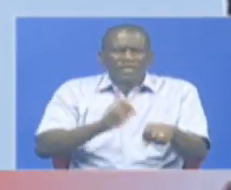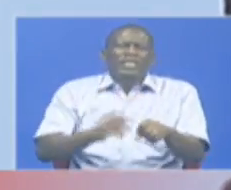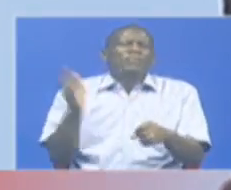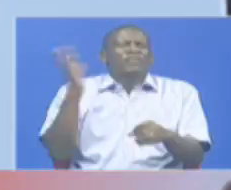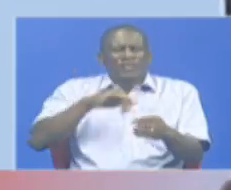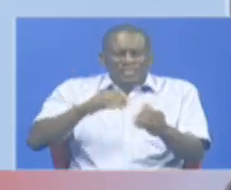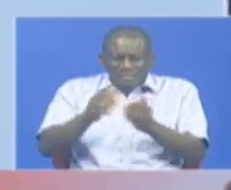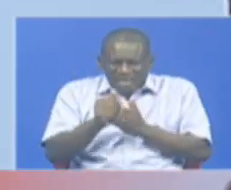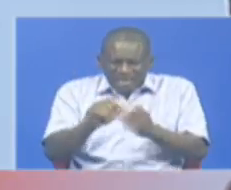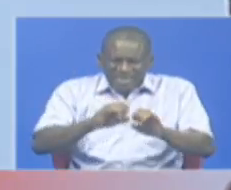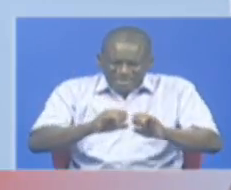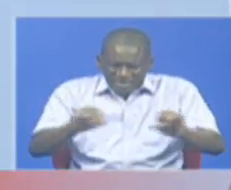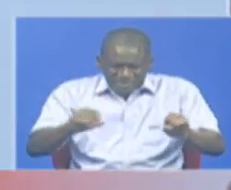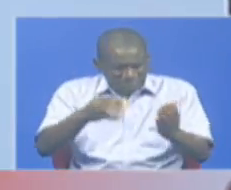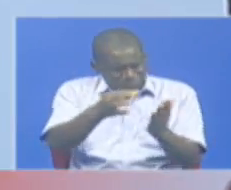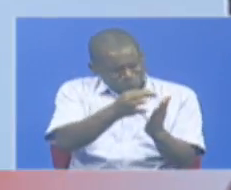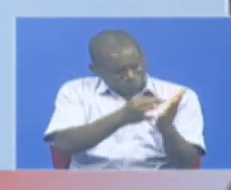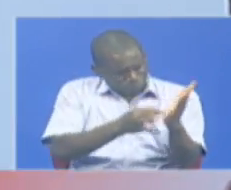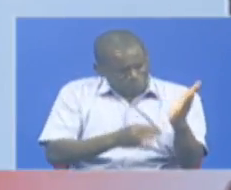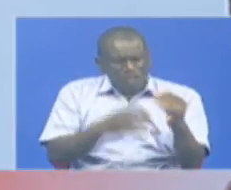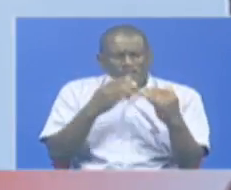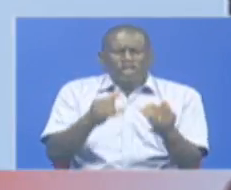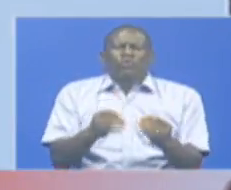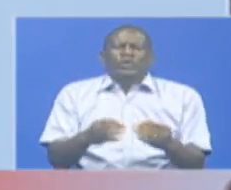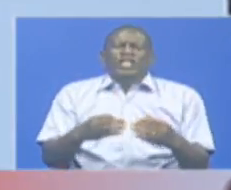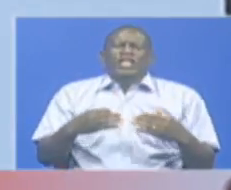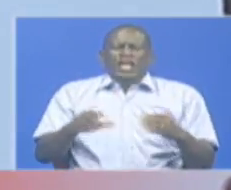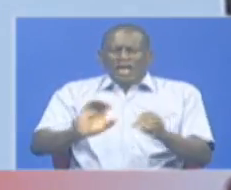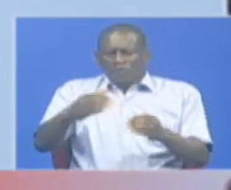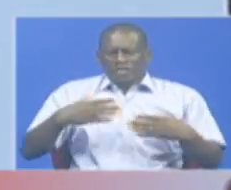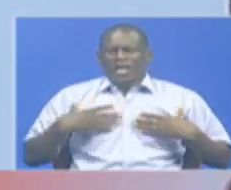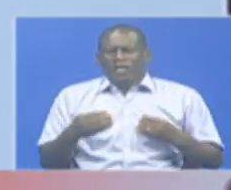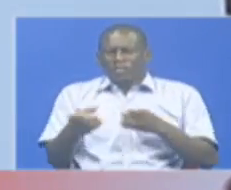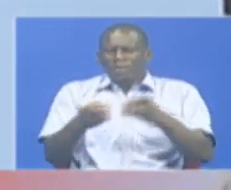to quickly bring the county health management teams